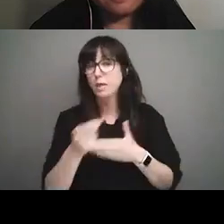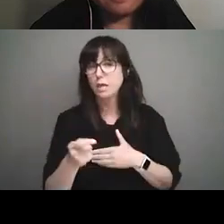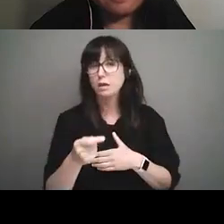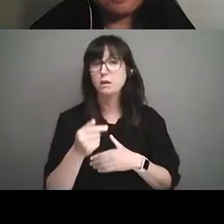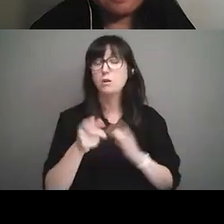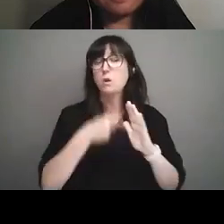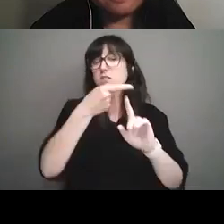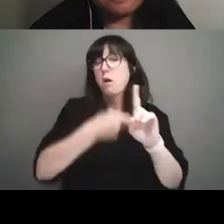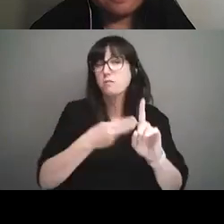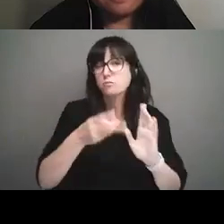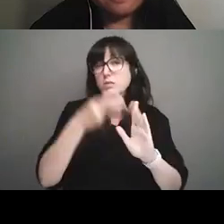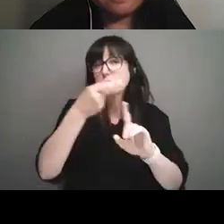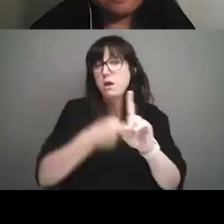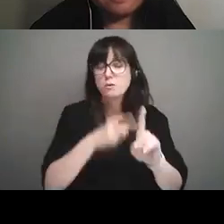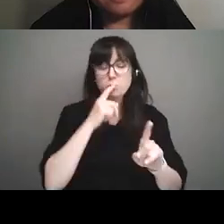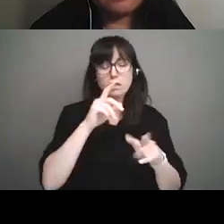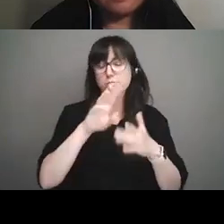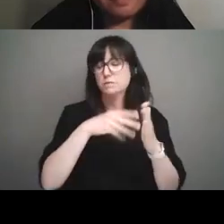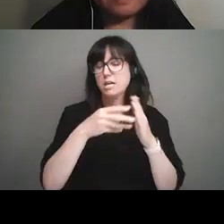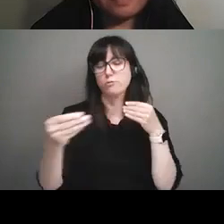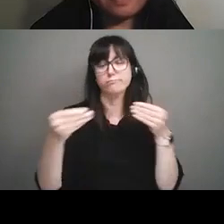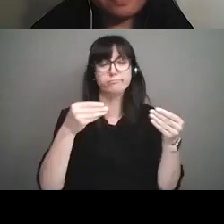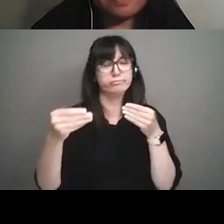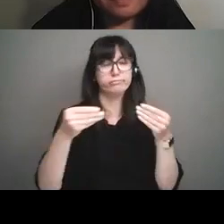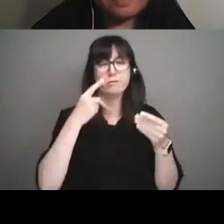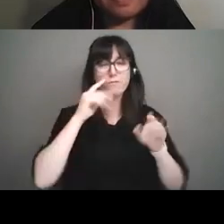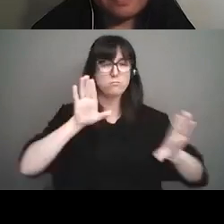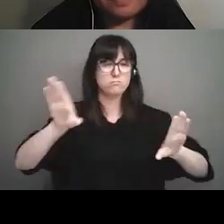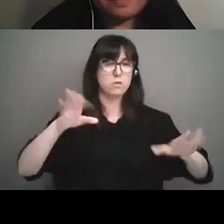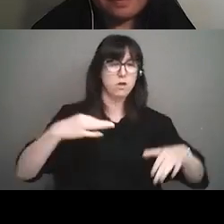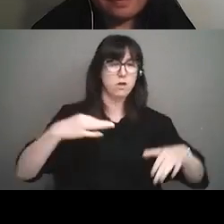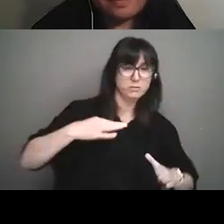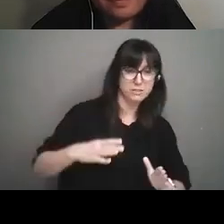month. So it's really flexible in terms of scheduling for both parties.